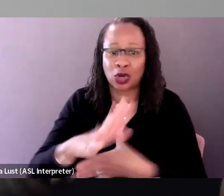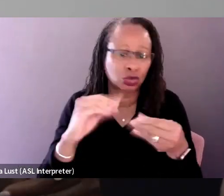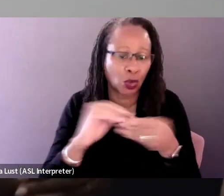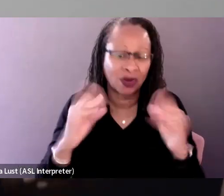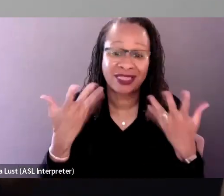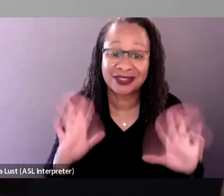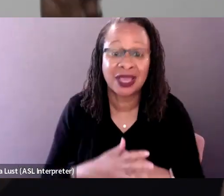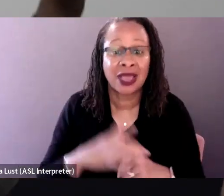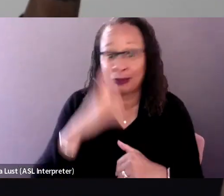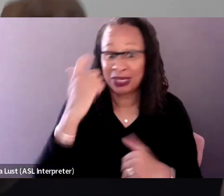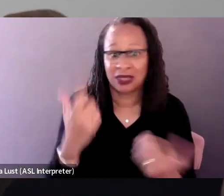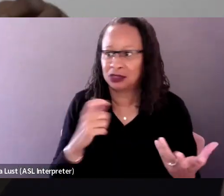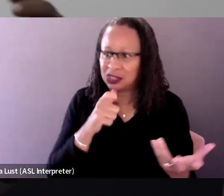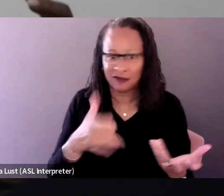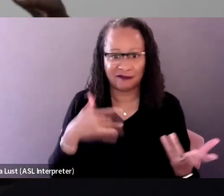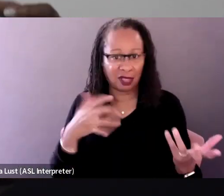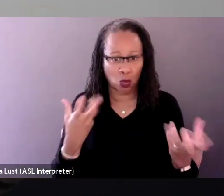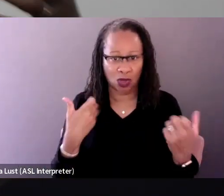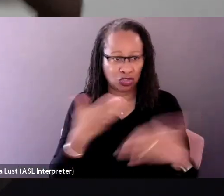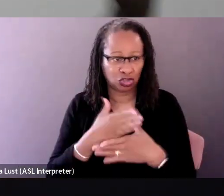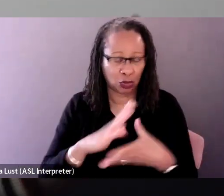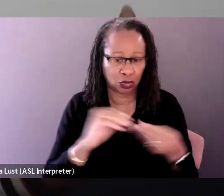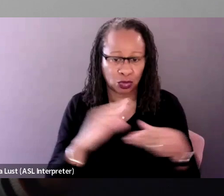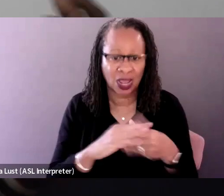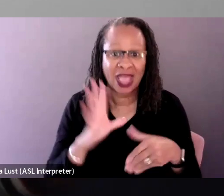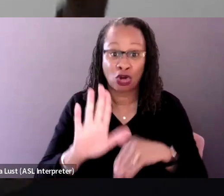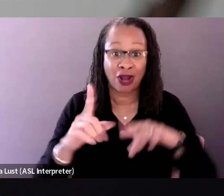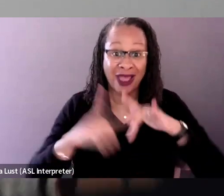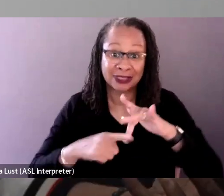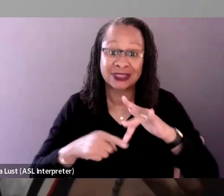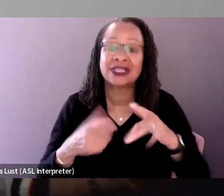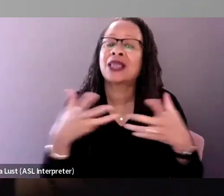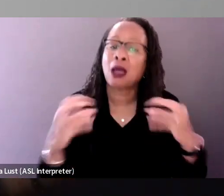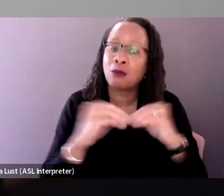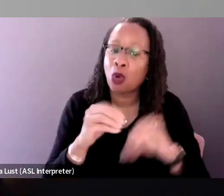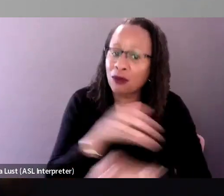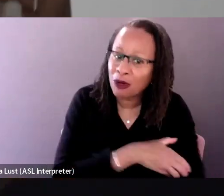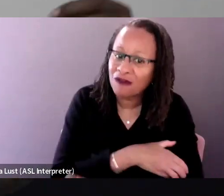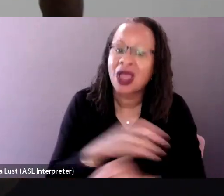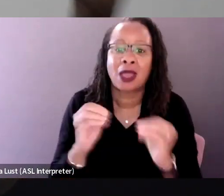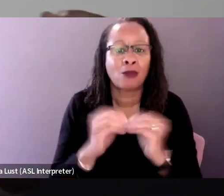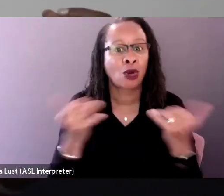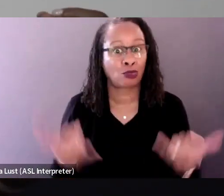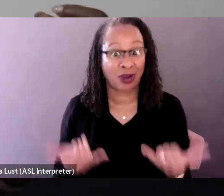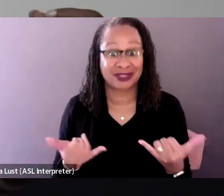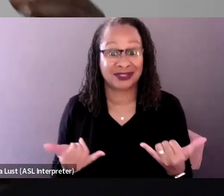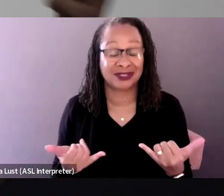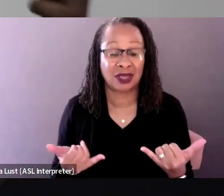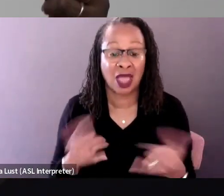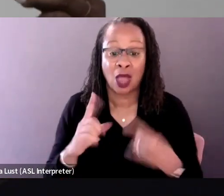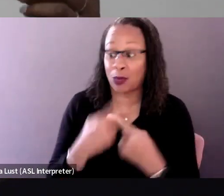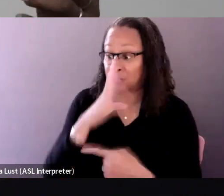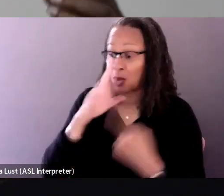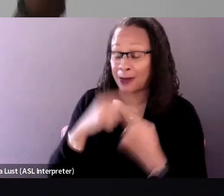of telling her story. And her absence is actually much more powerful and much more present. And when we talk about Blackness, we